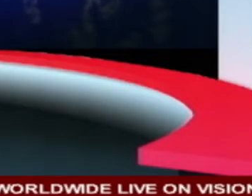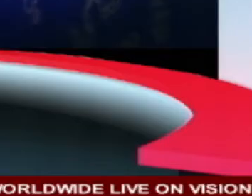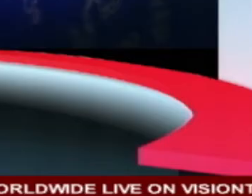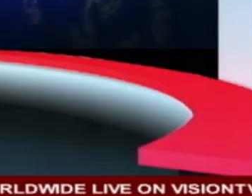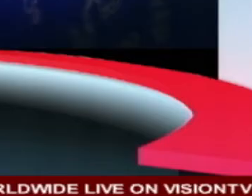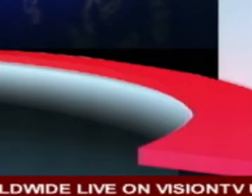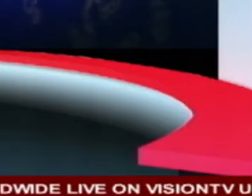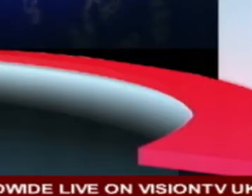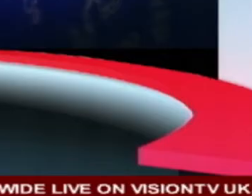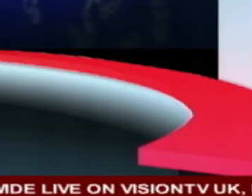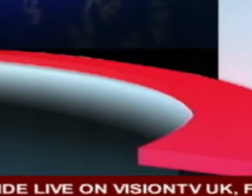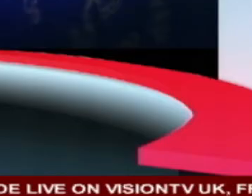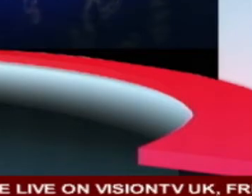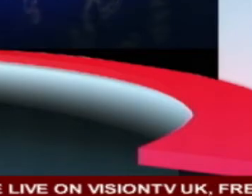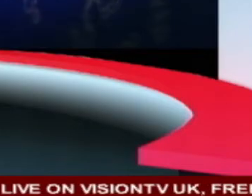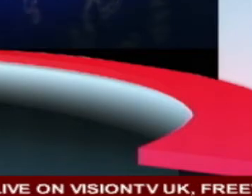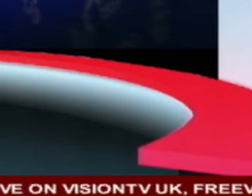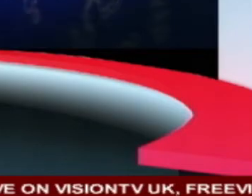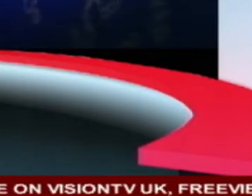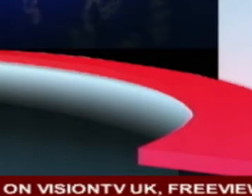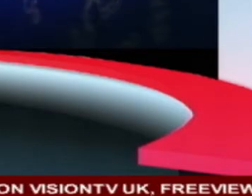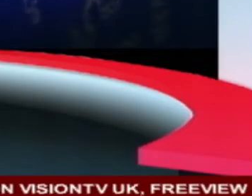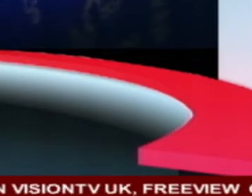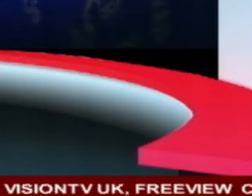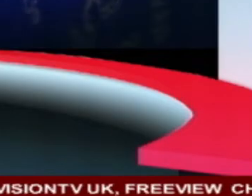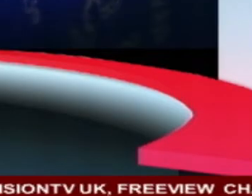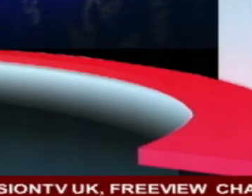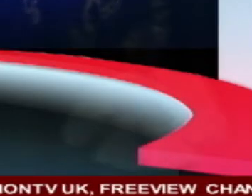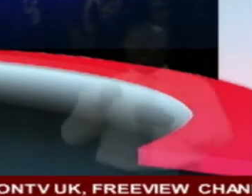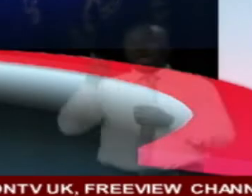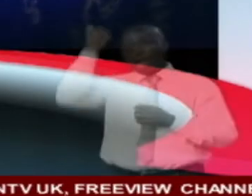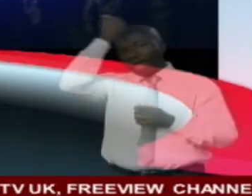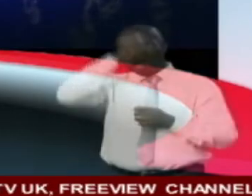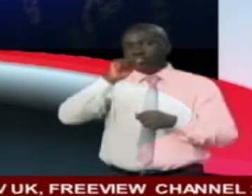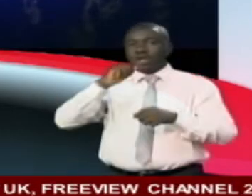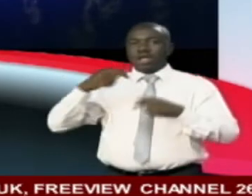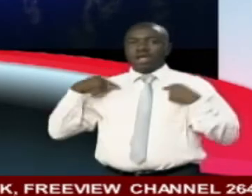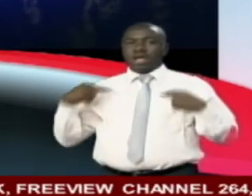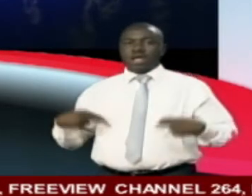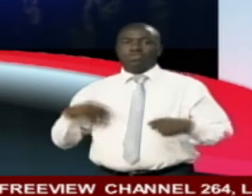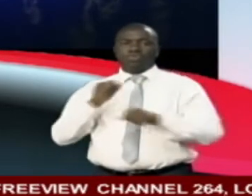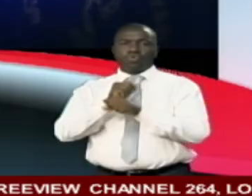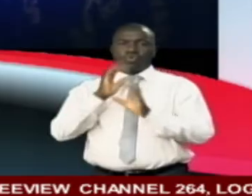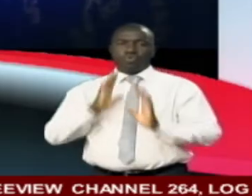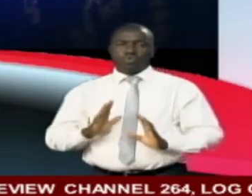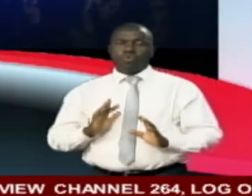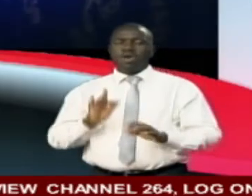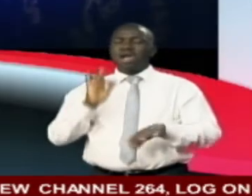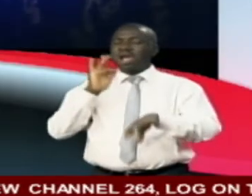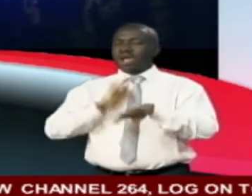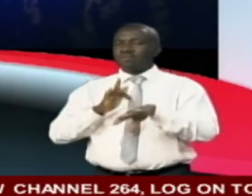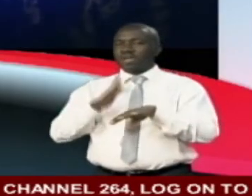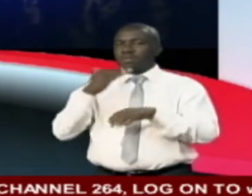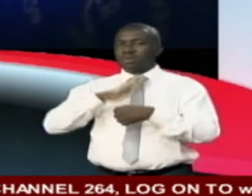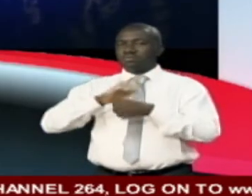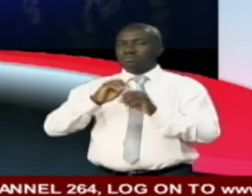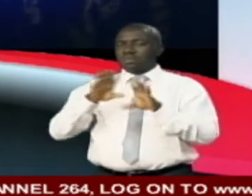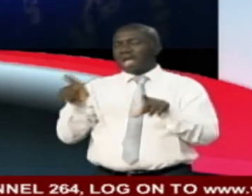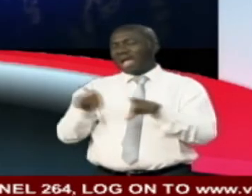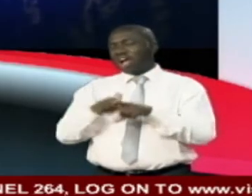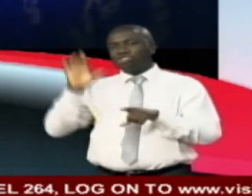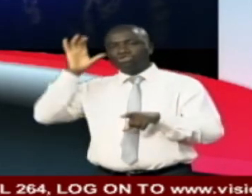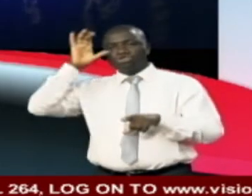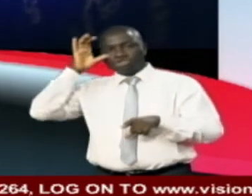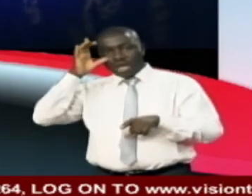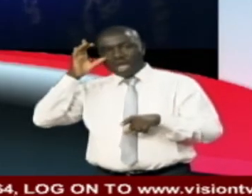Meanwhile, more than 10,000 African health workers infected with coronavirus as China's COVID-19 vaccine is set to hit